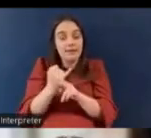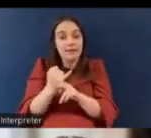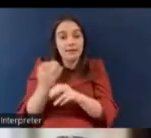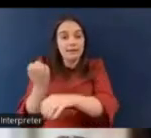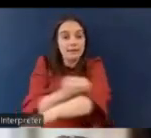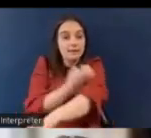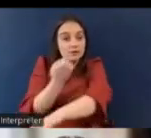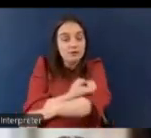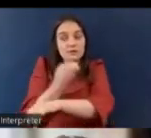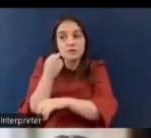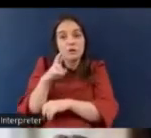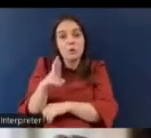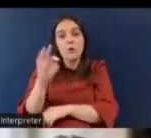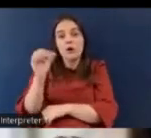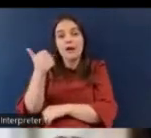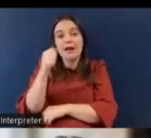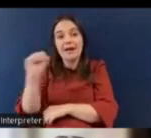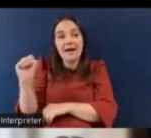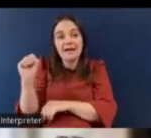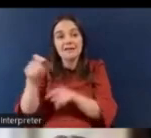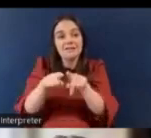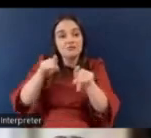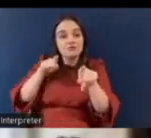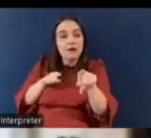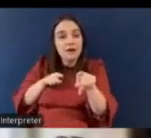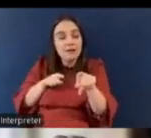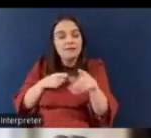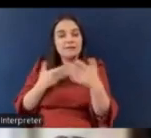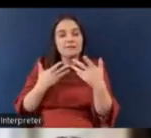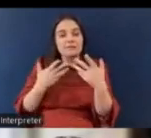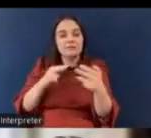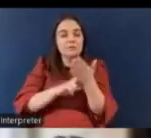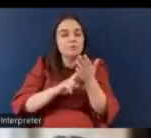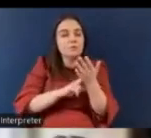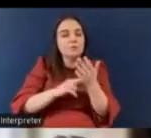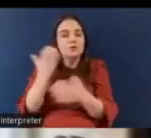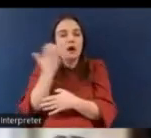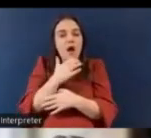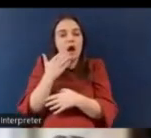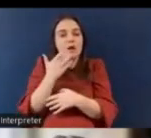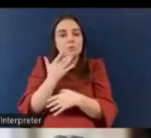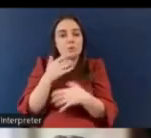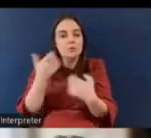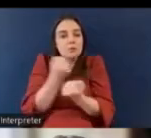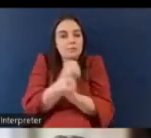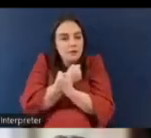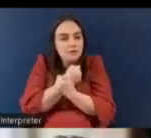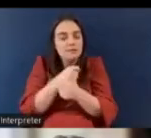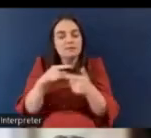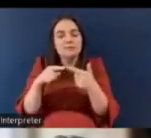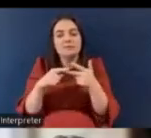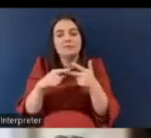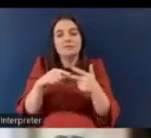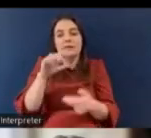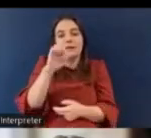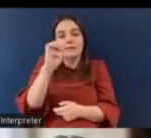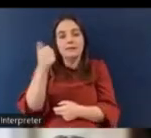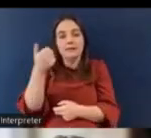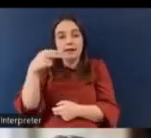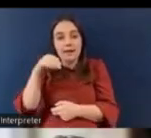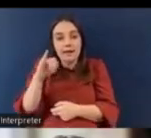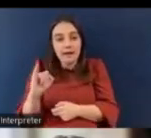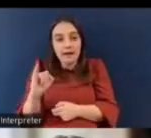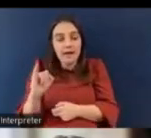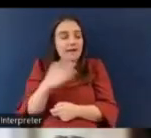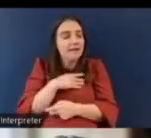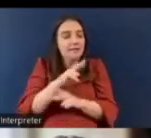or gas arrears. Relying on hot water bottles. The SEAI, people were saying, are very unhelpful about what grants